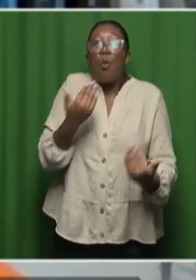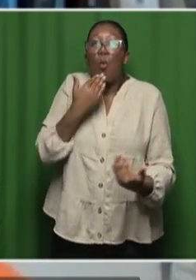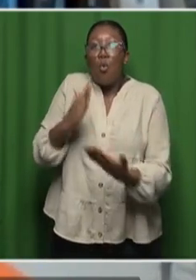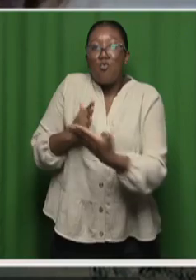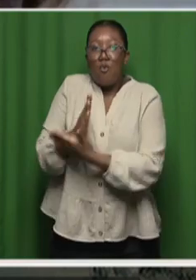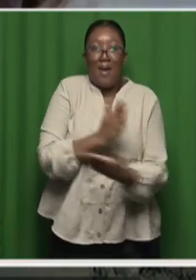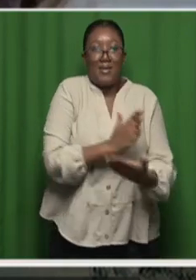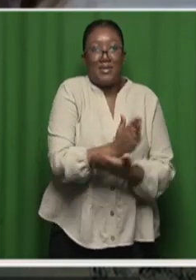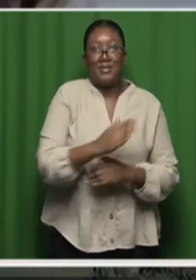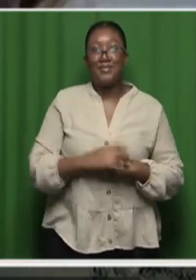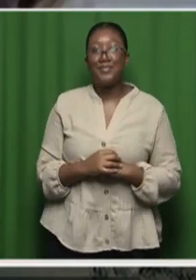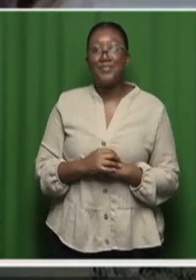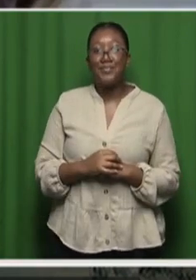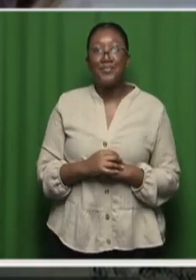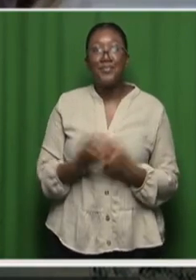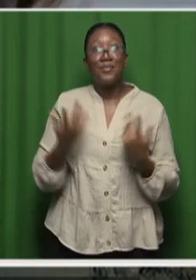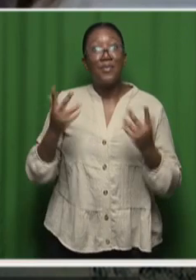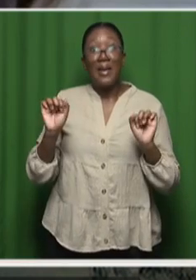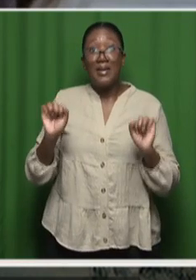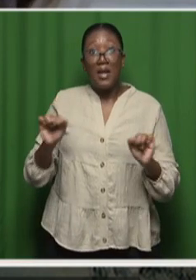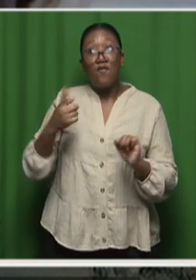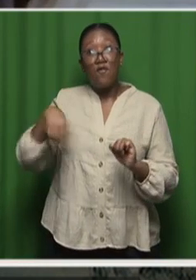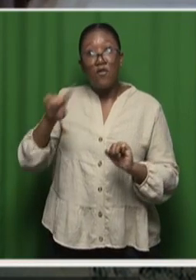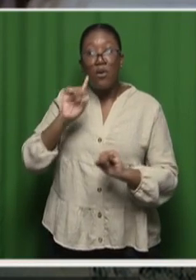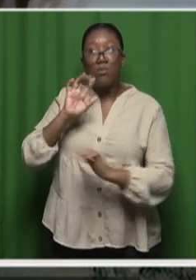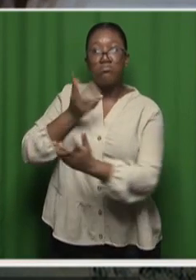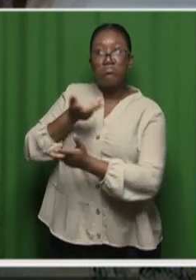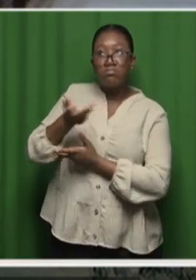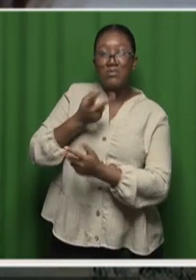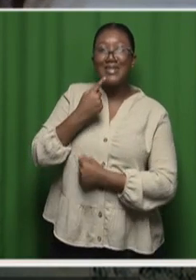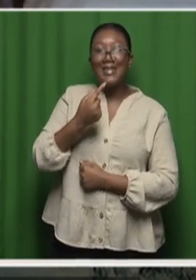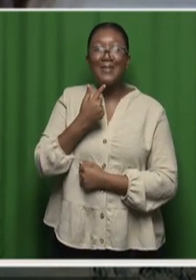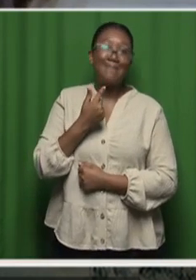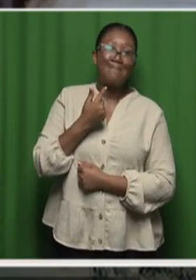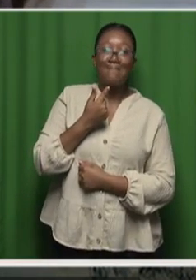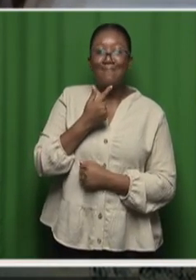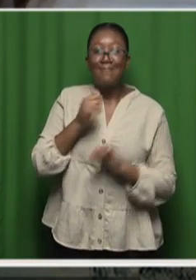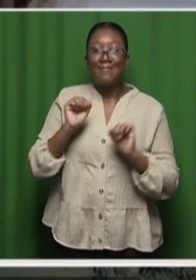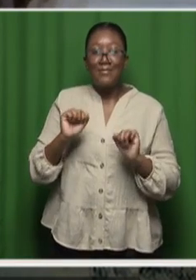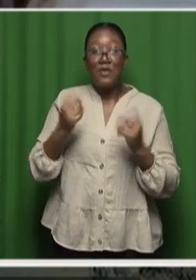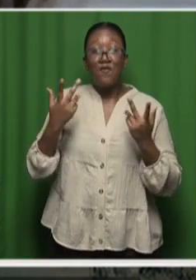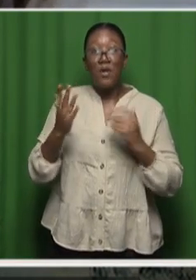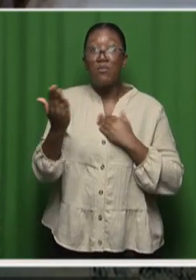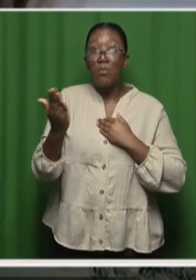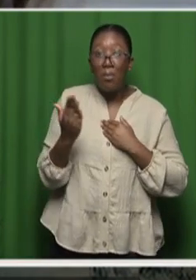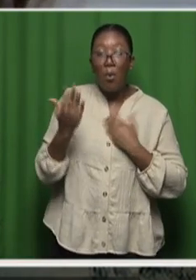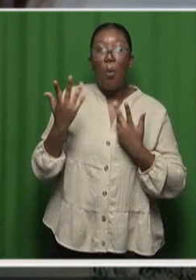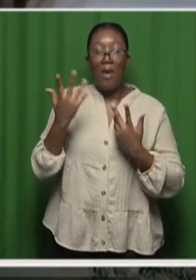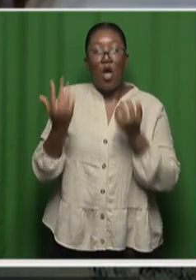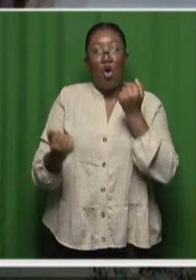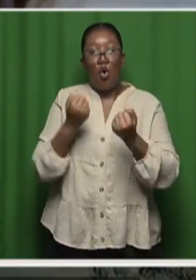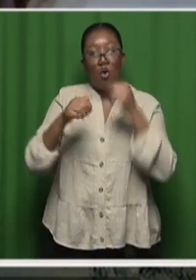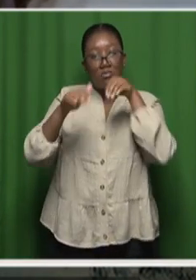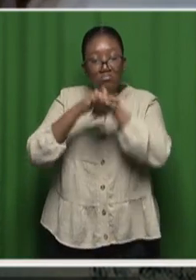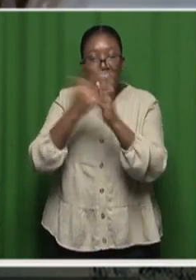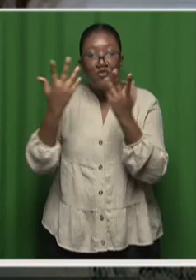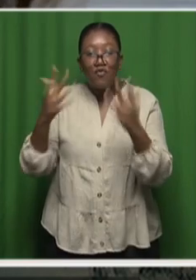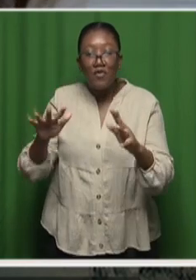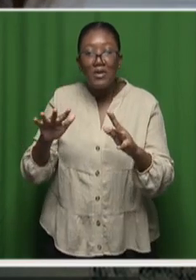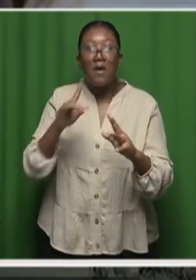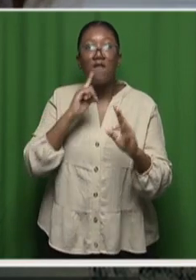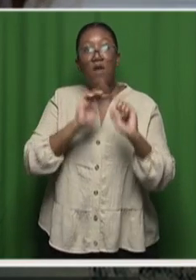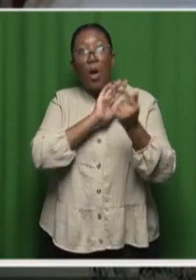Yeah, obviously they bring up the argument, okay, great, so there's, and this was brought up in court by the